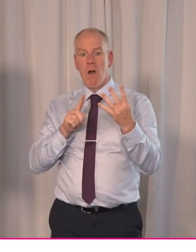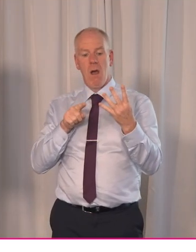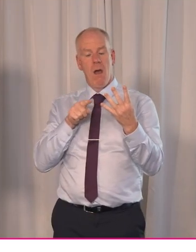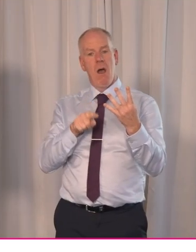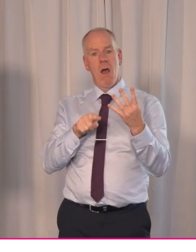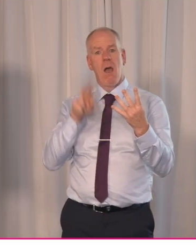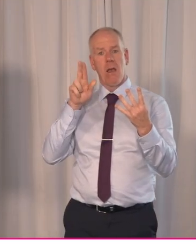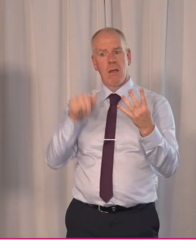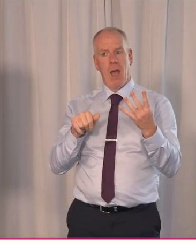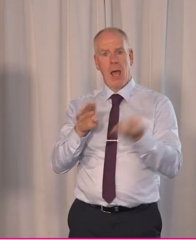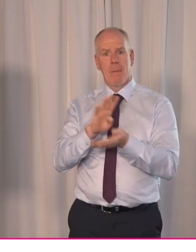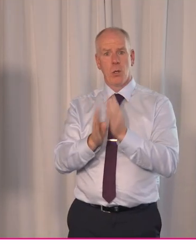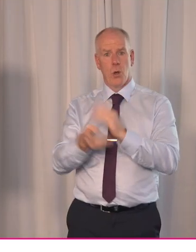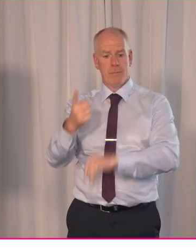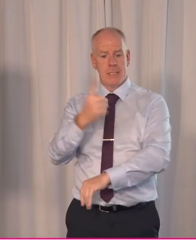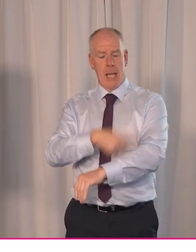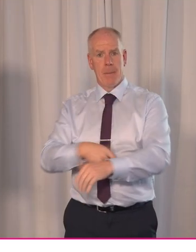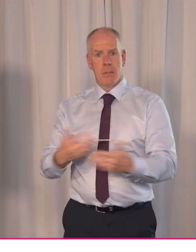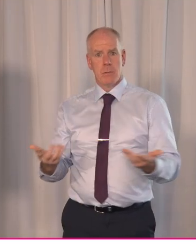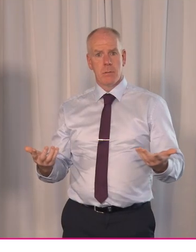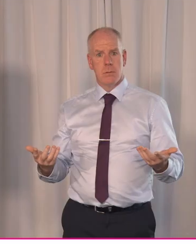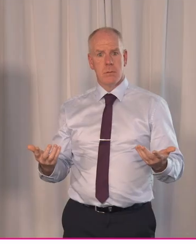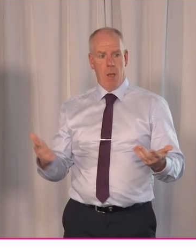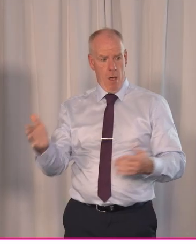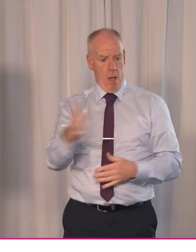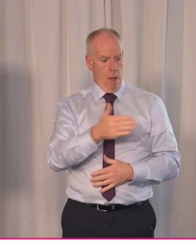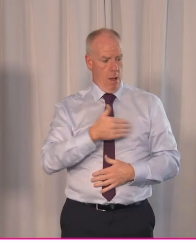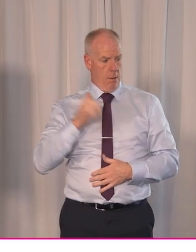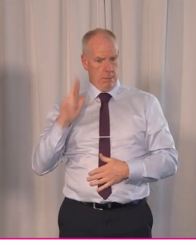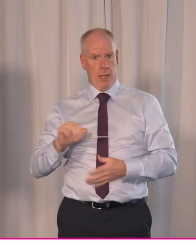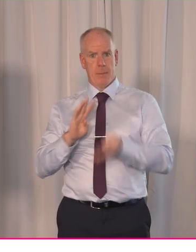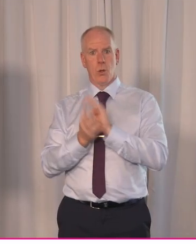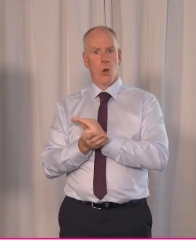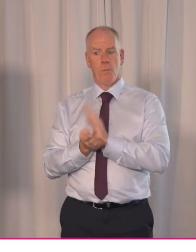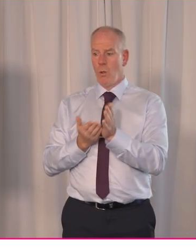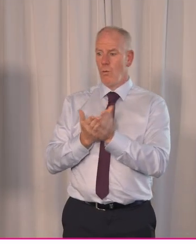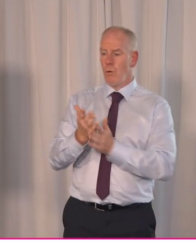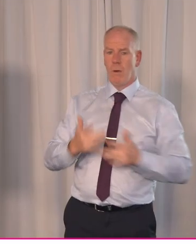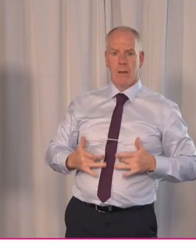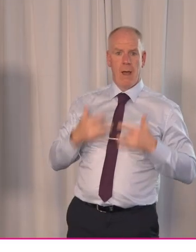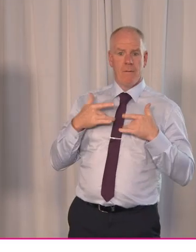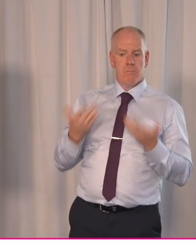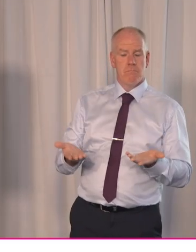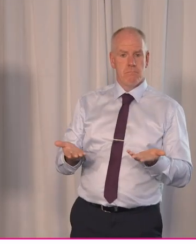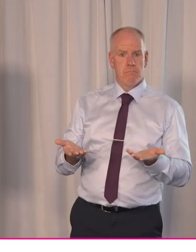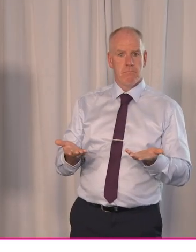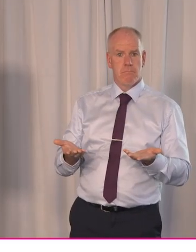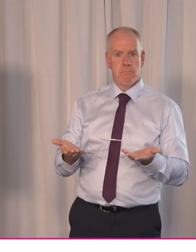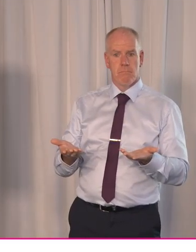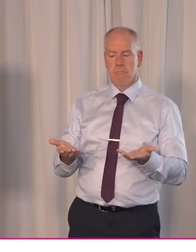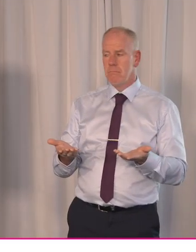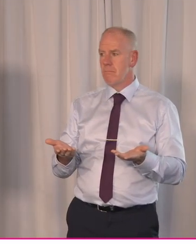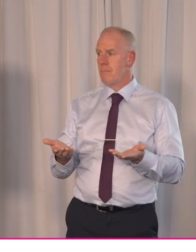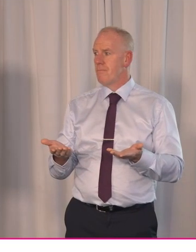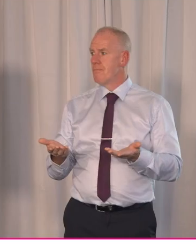can become a disabled person at any stage of their lives. And I don't think